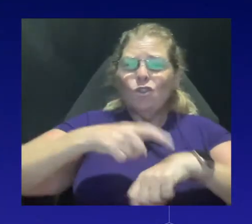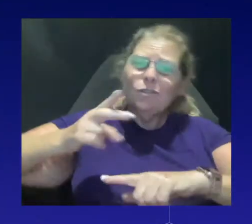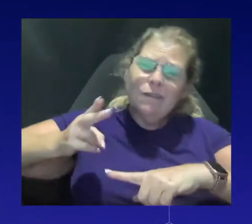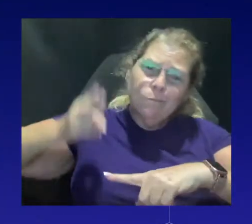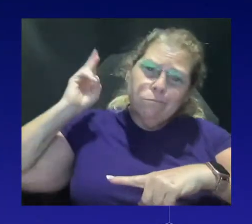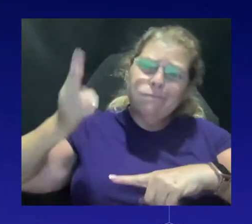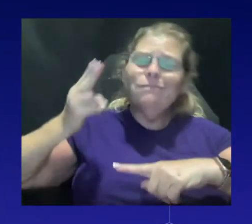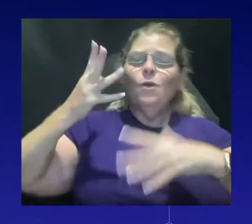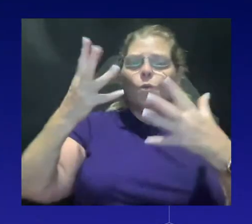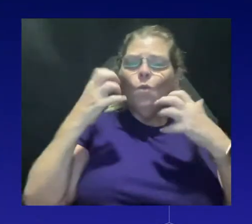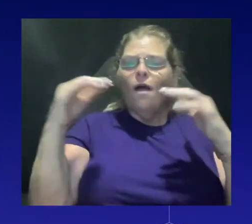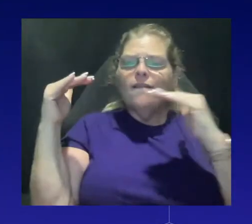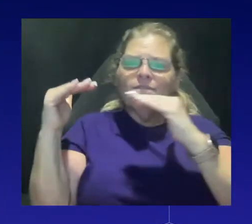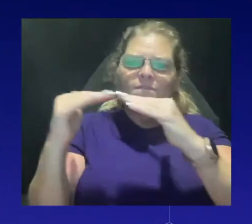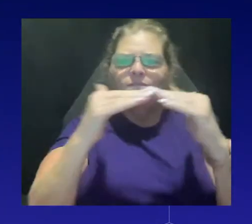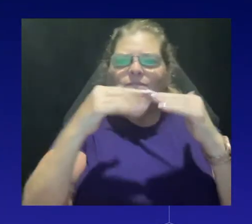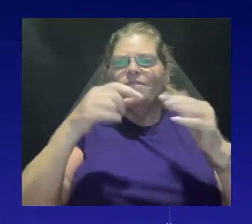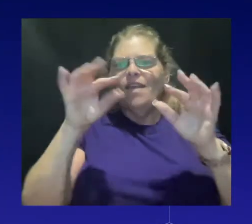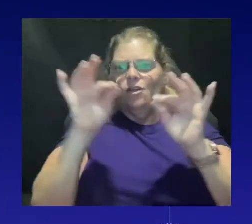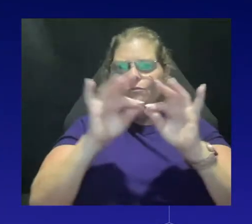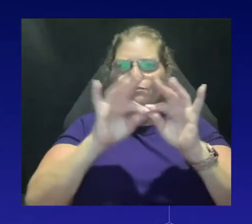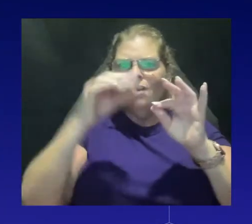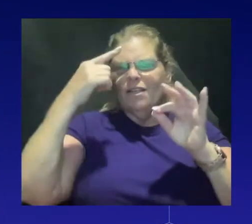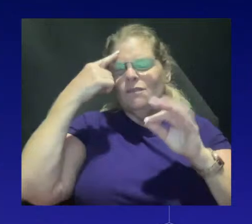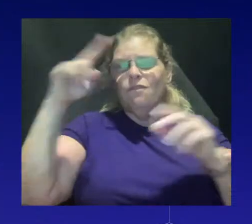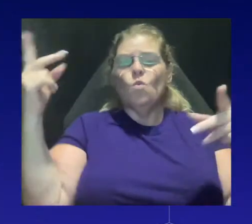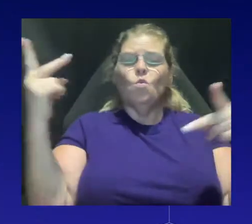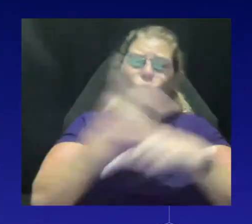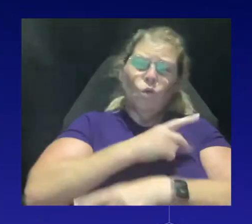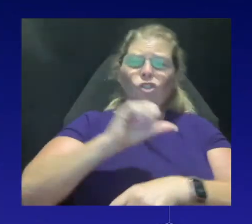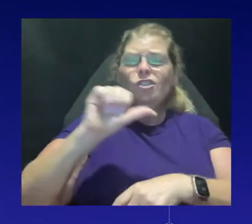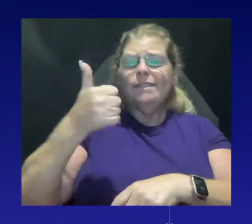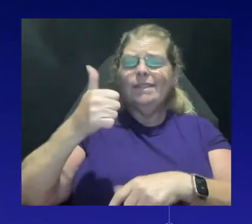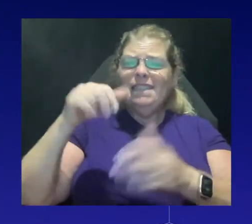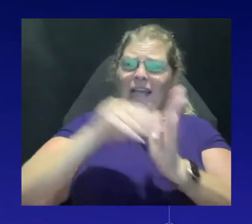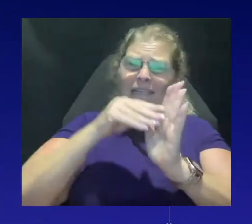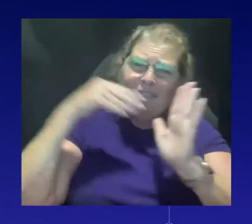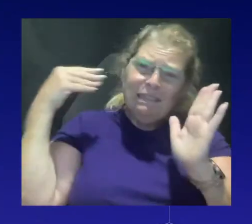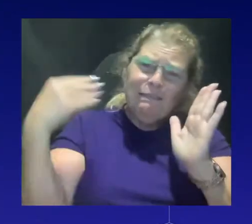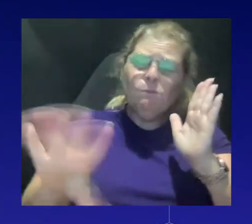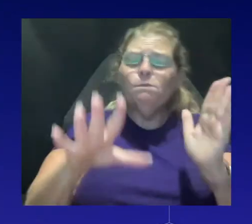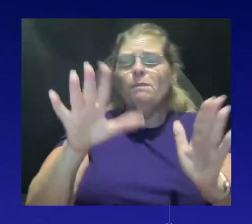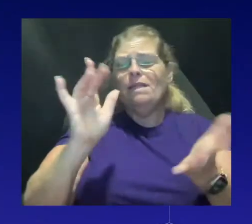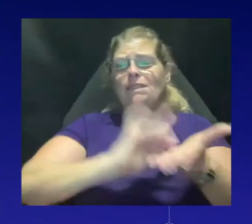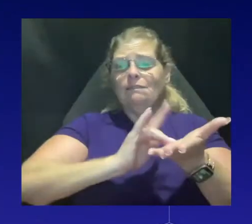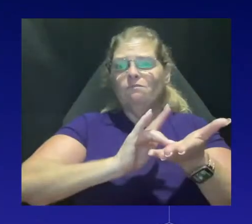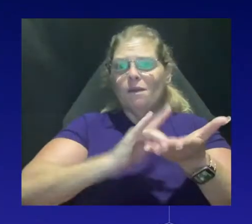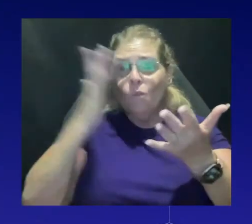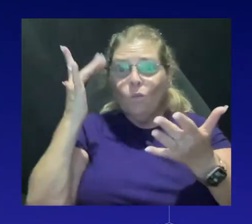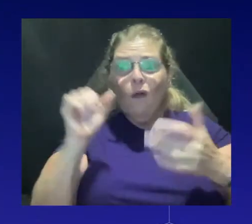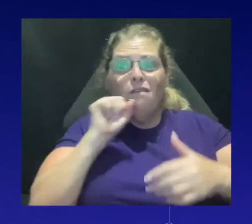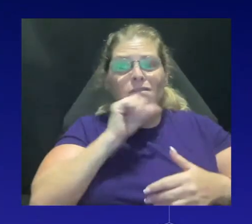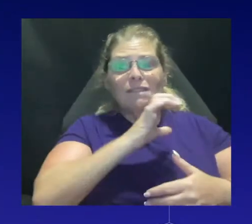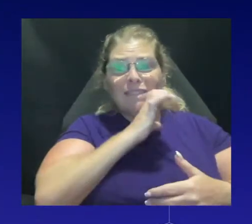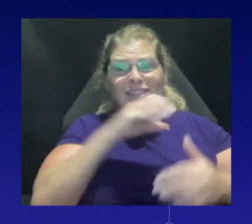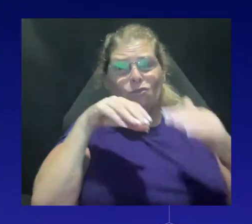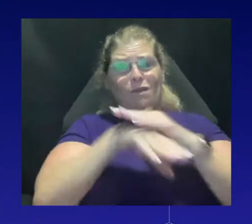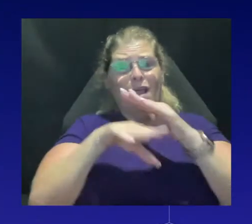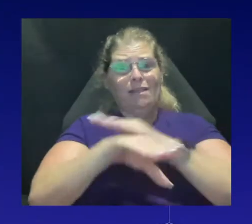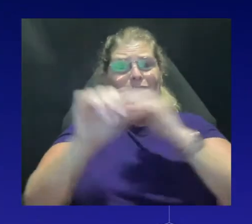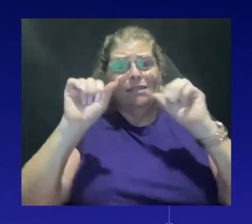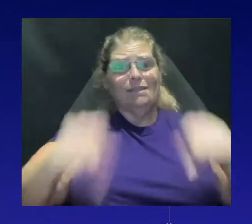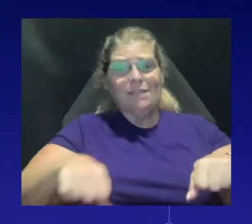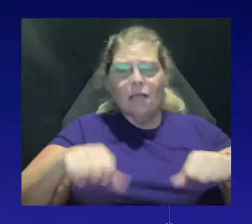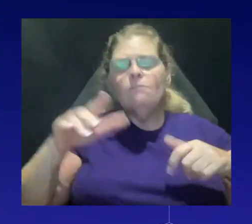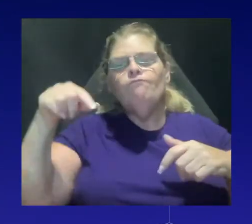on 10 of the most expensive prescription drugs so that our seniors have better access to medicine. But we know this is just the beginning, and there is so much